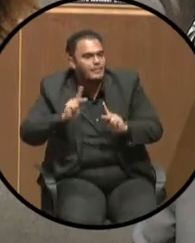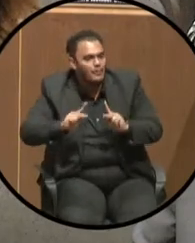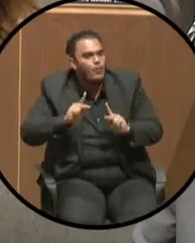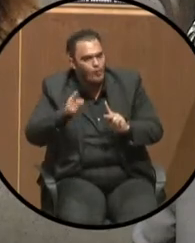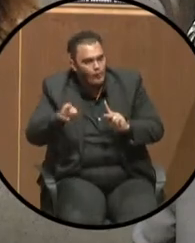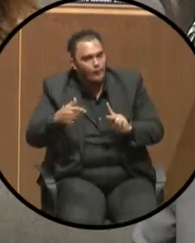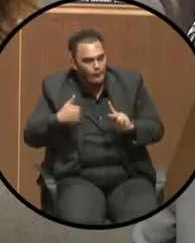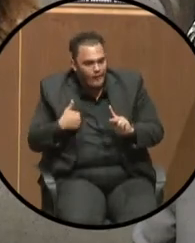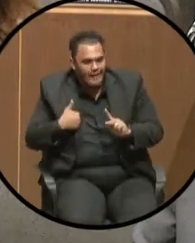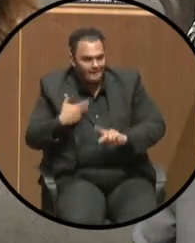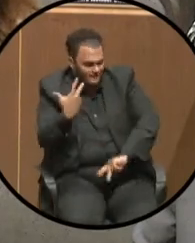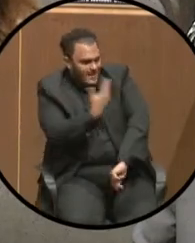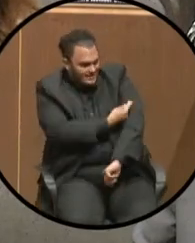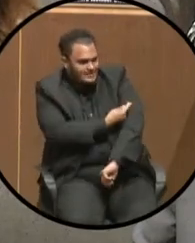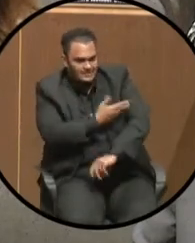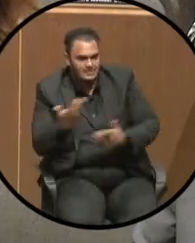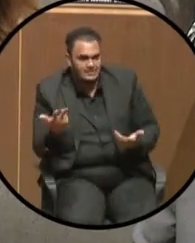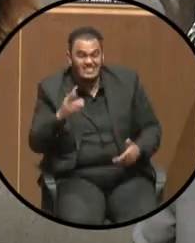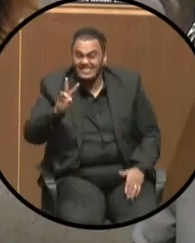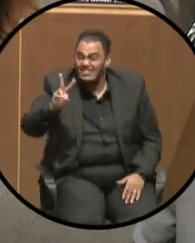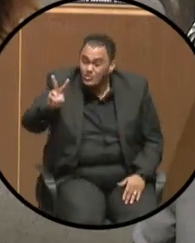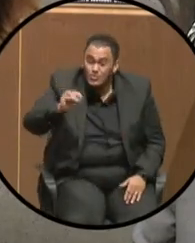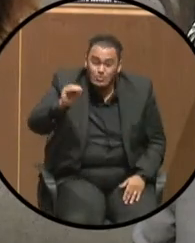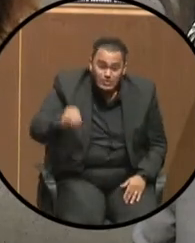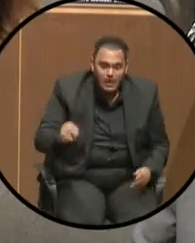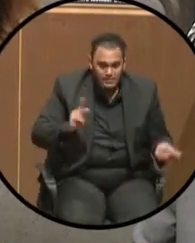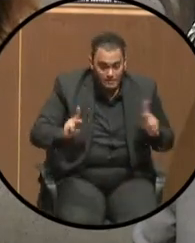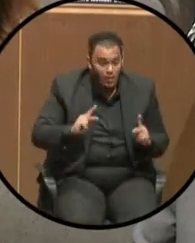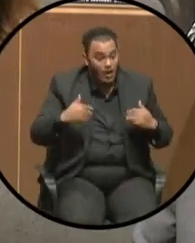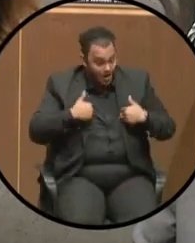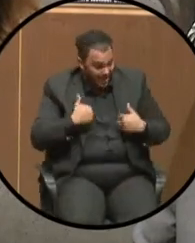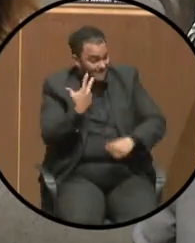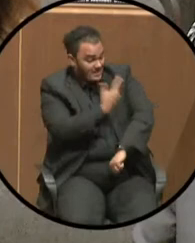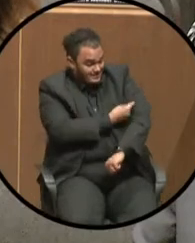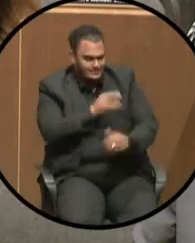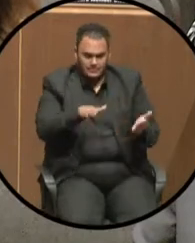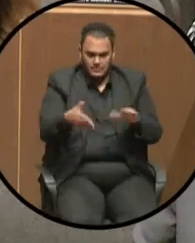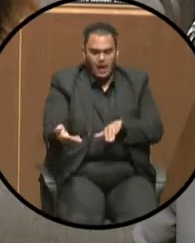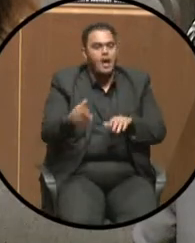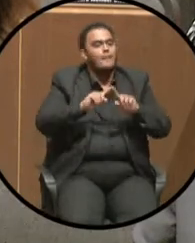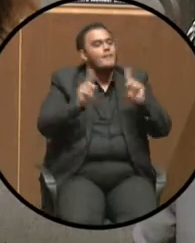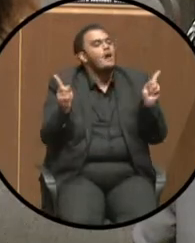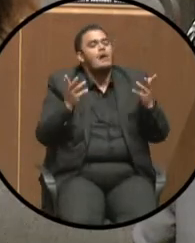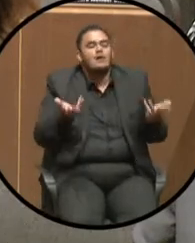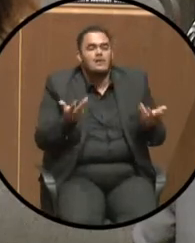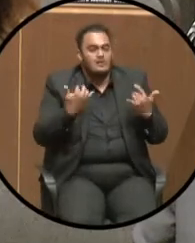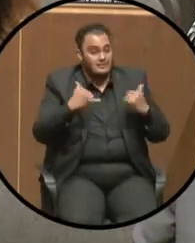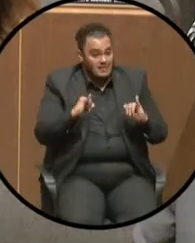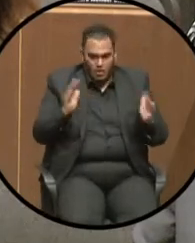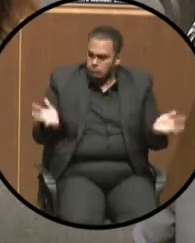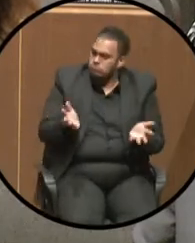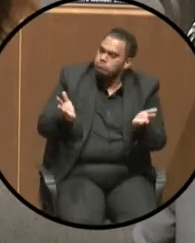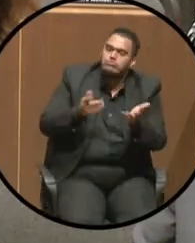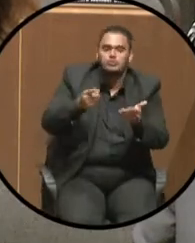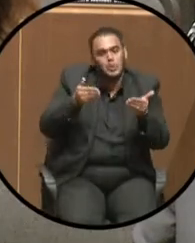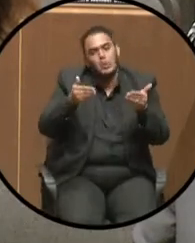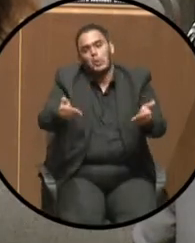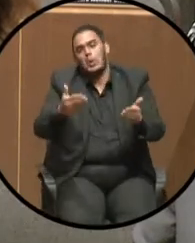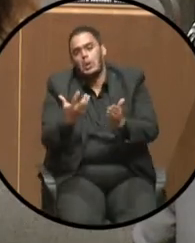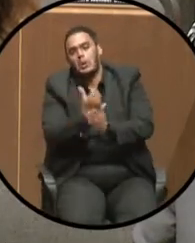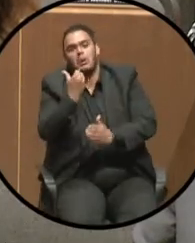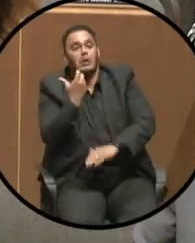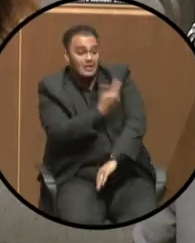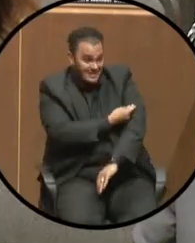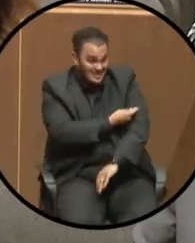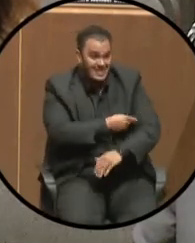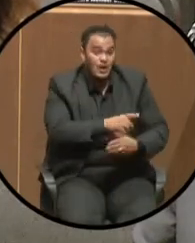those who died were fully vaccinated? But still, the study encourages you to go ahead and get your vaccine. Did you know that over 1,000 lawyers and